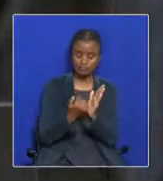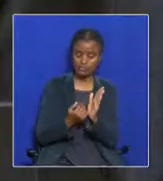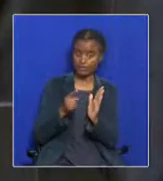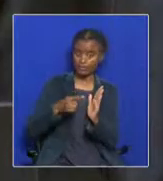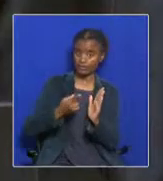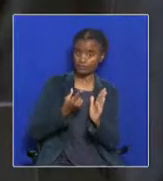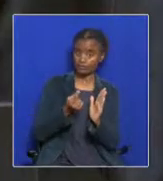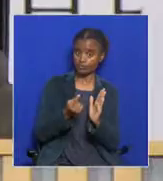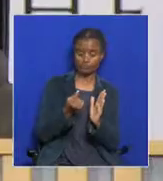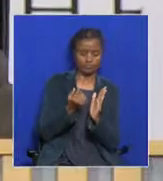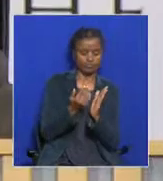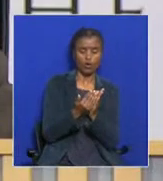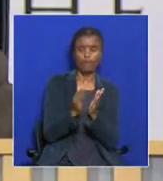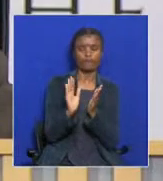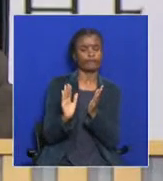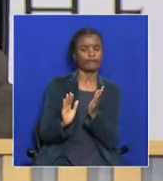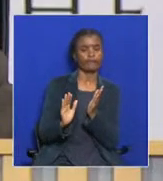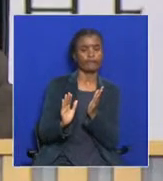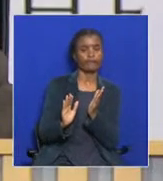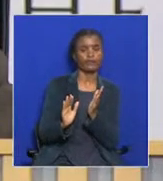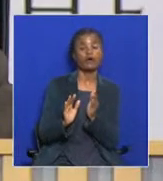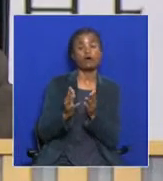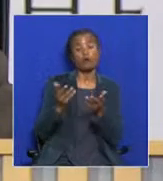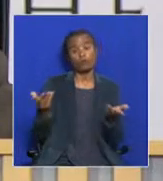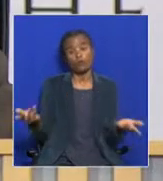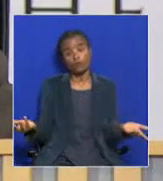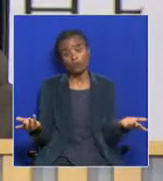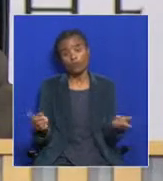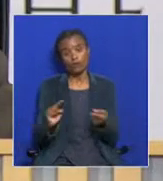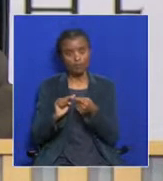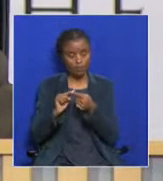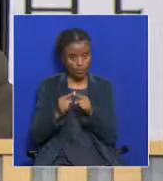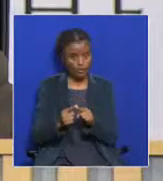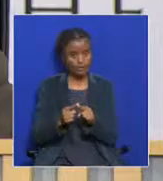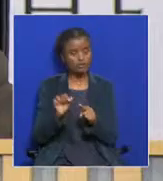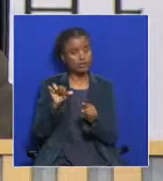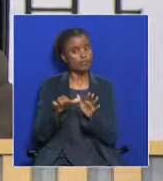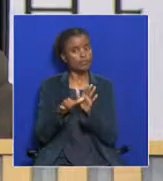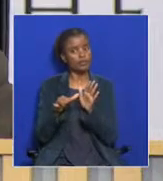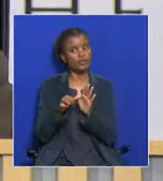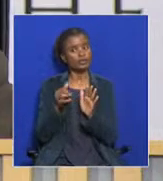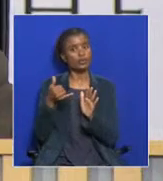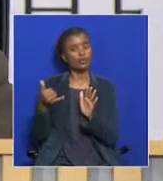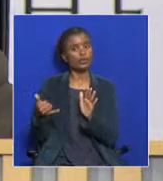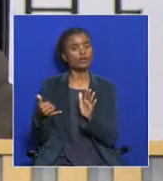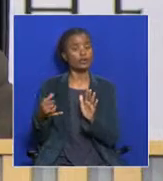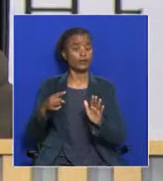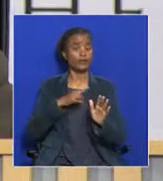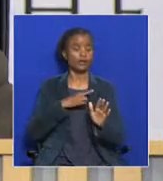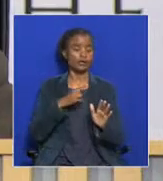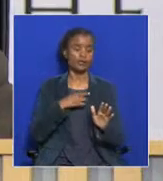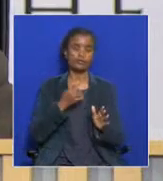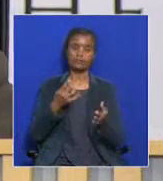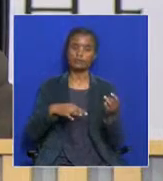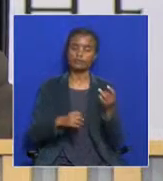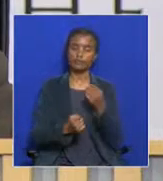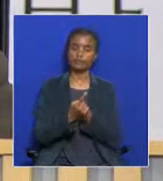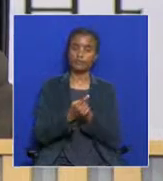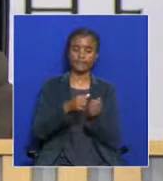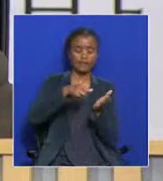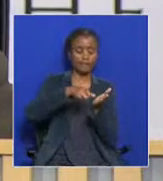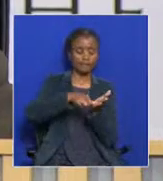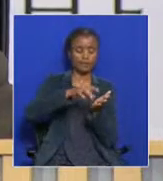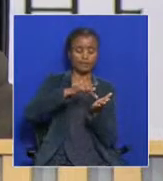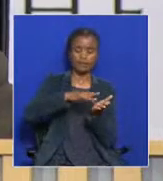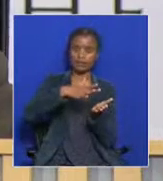well, there is a point because there's always a chance that some fingerprints may be picked up that are very useful because somebody